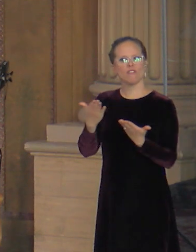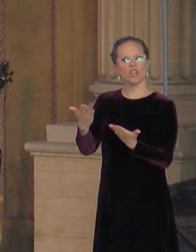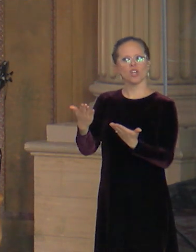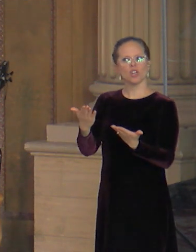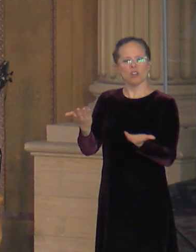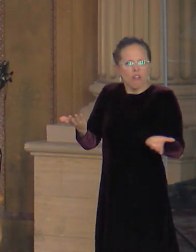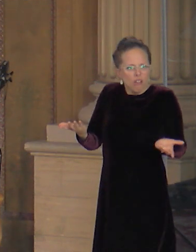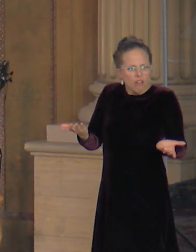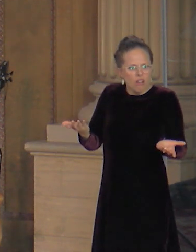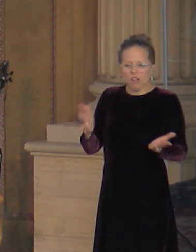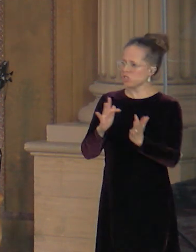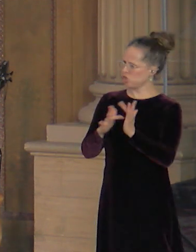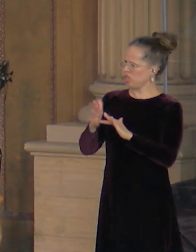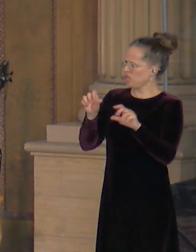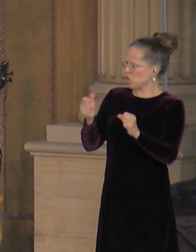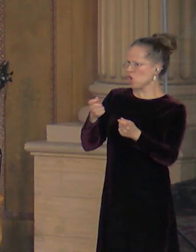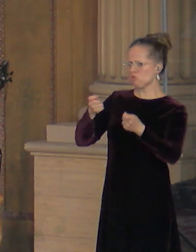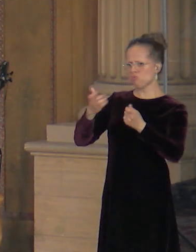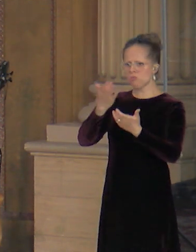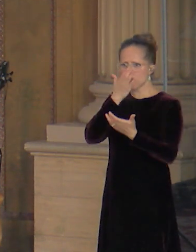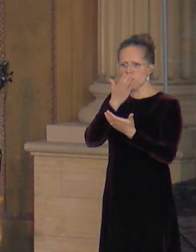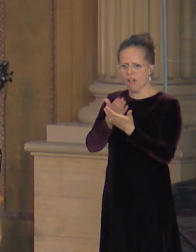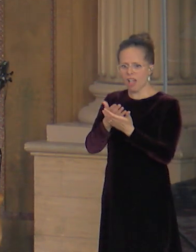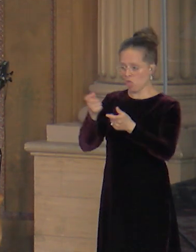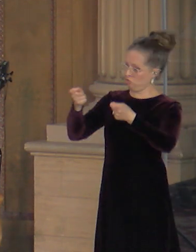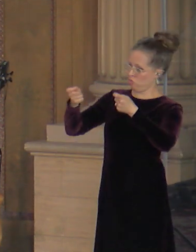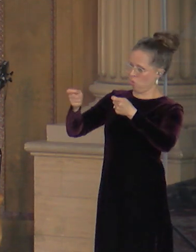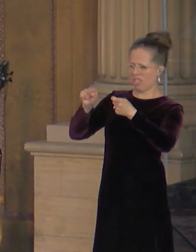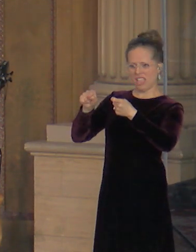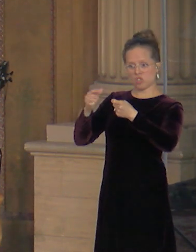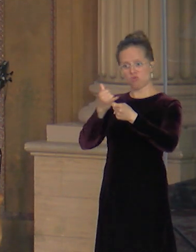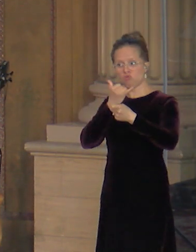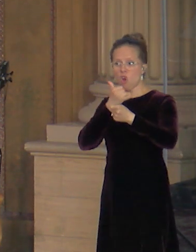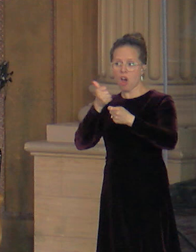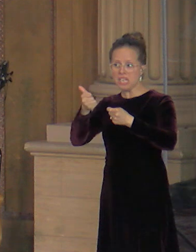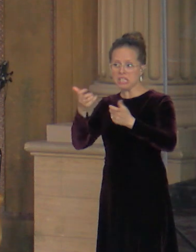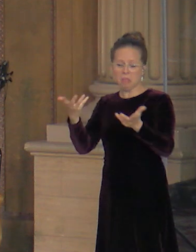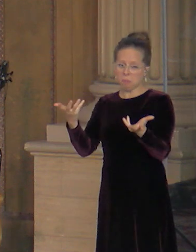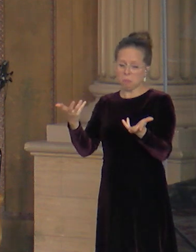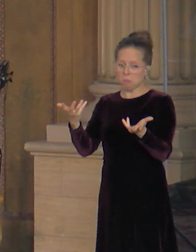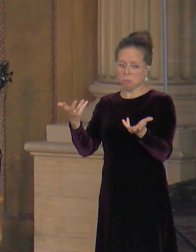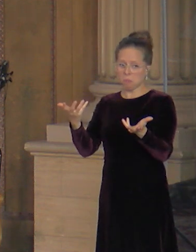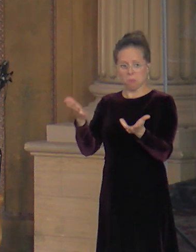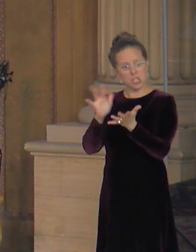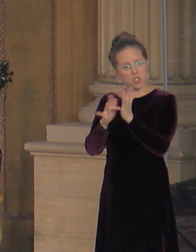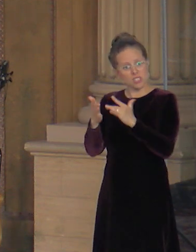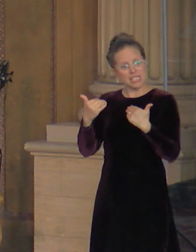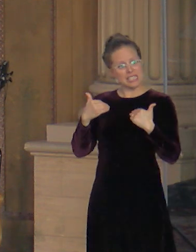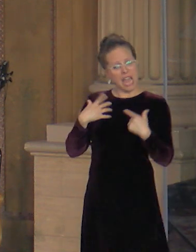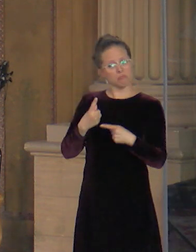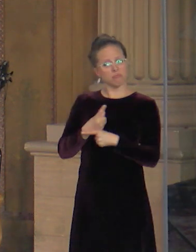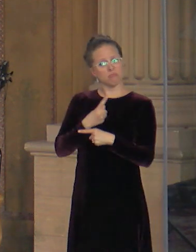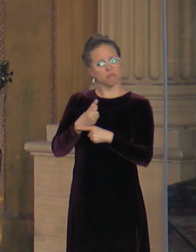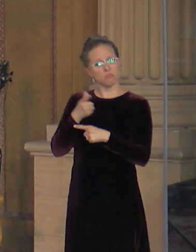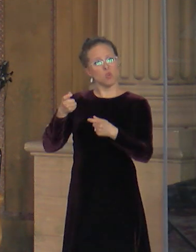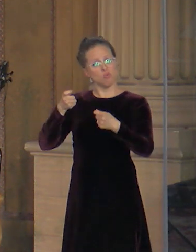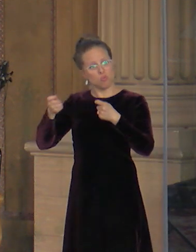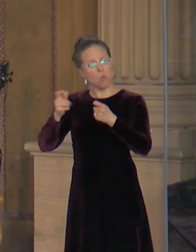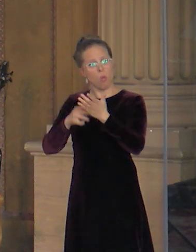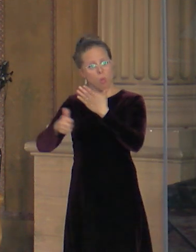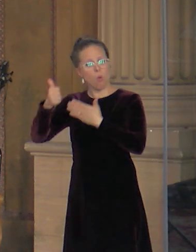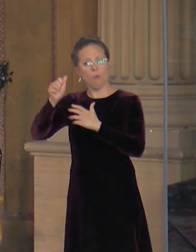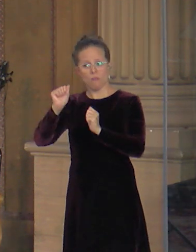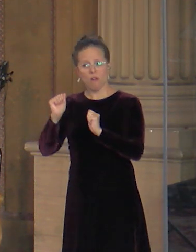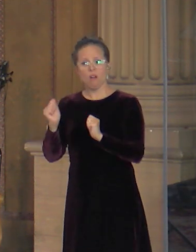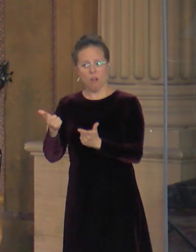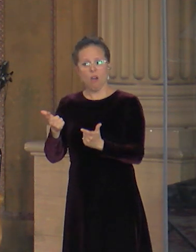he could rule well and ruling isn't wrong Jesus has rightful rule and reign over everything he wouldn't